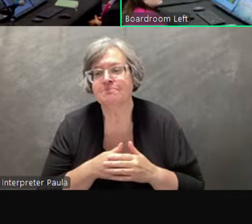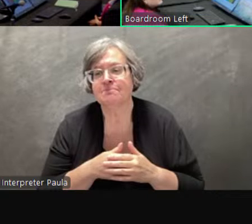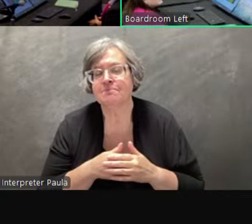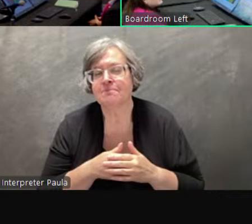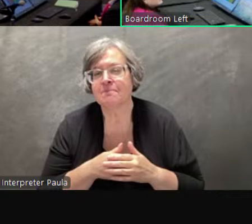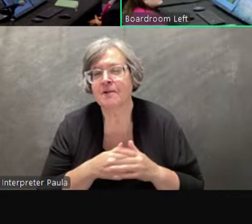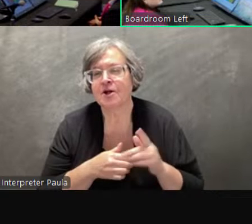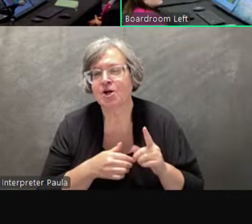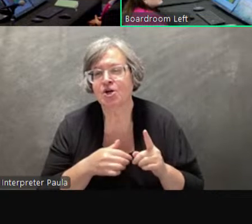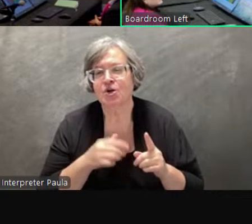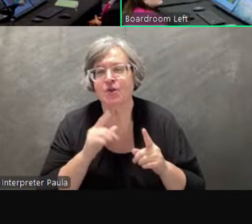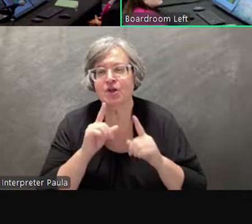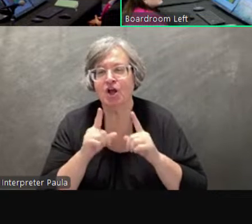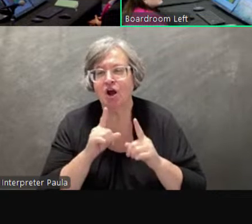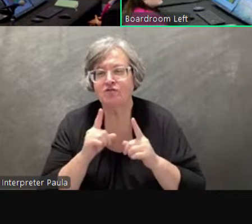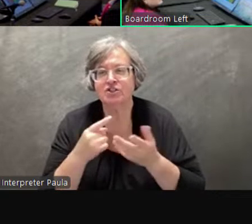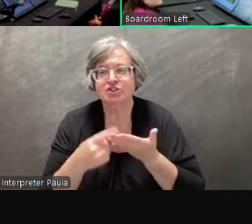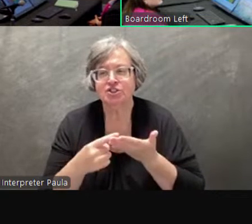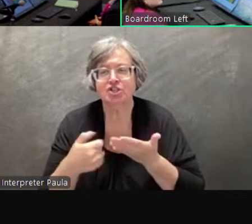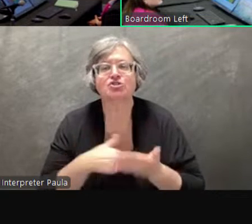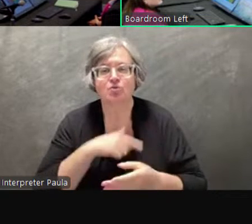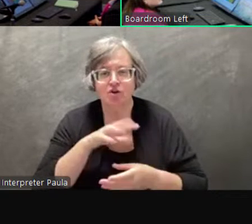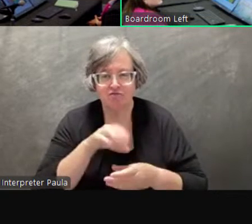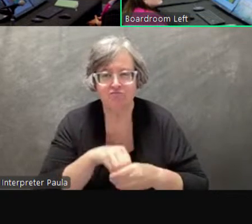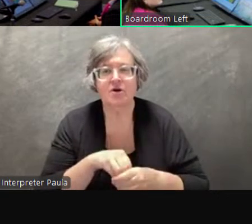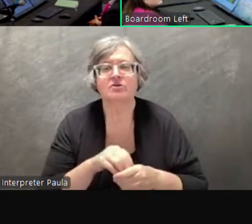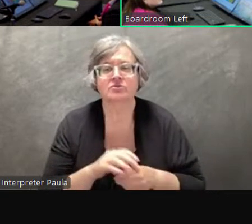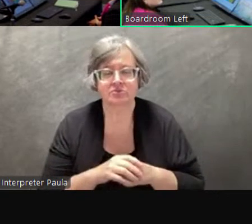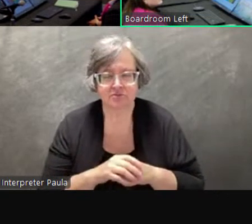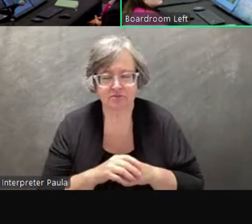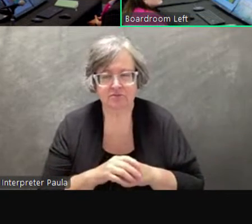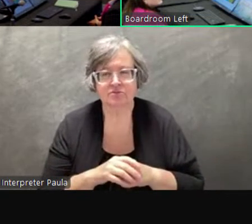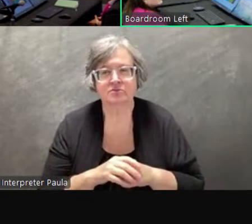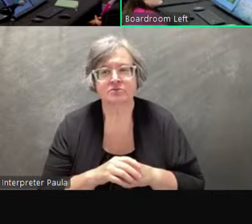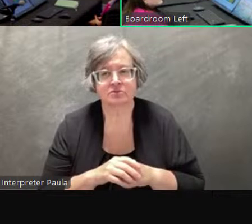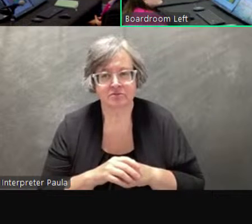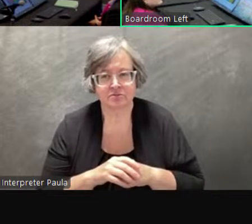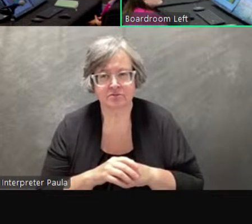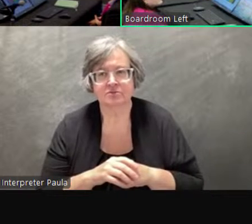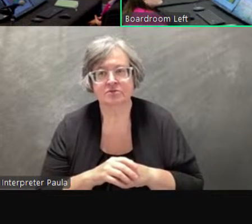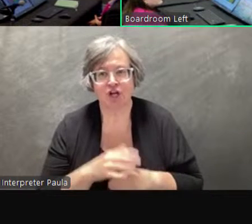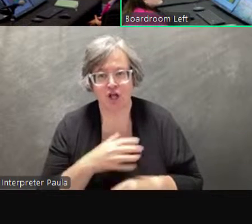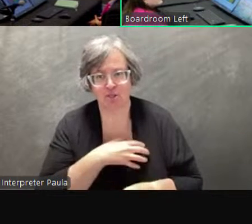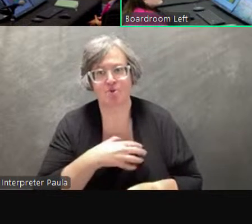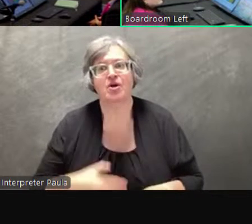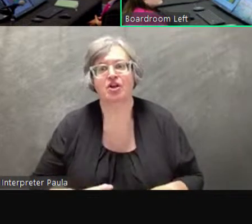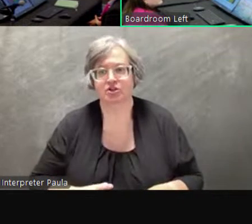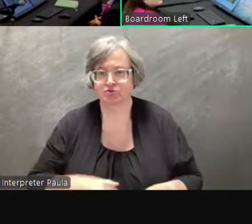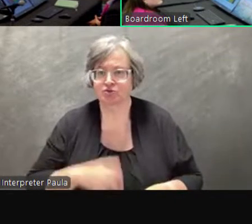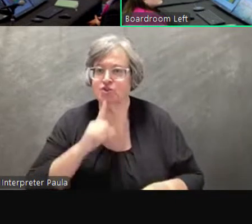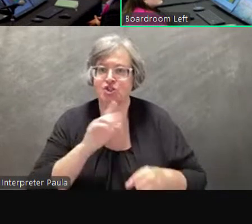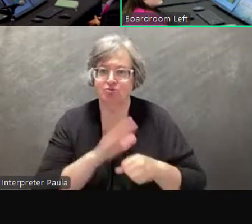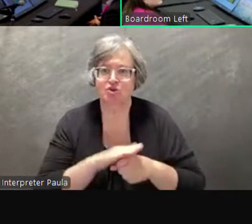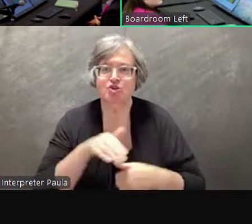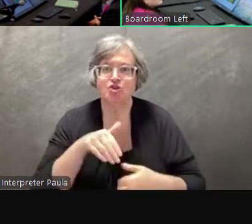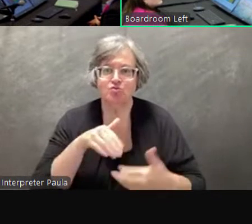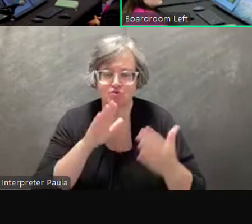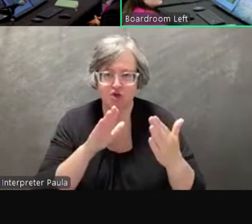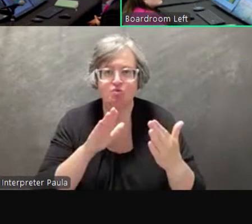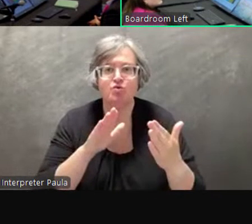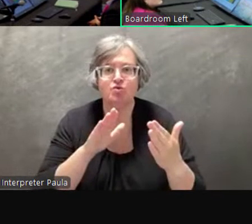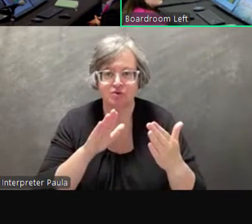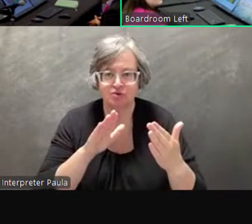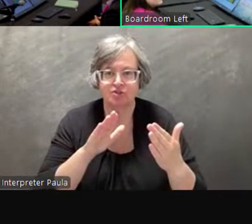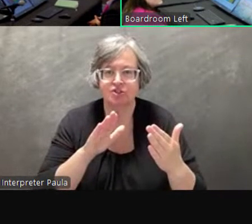that are taking. We're very much a part of it. And I know that the mayor is obviously very committed to addressing these